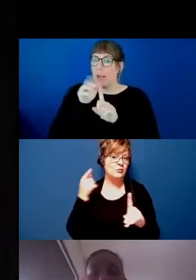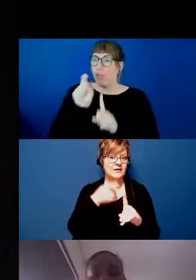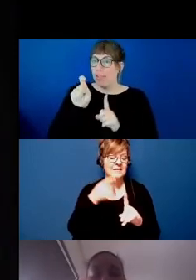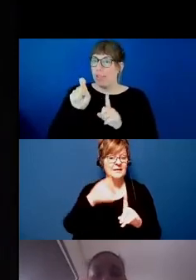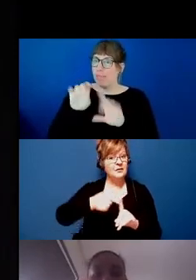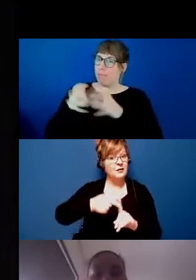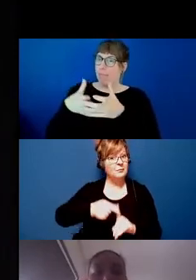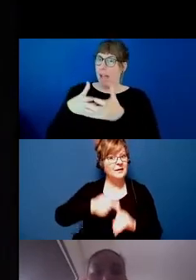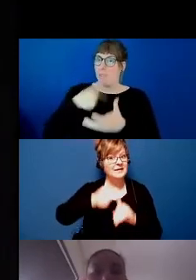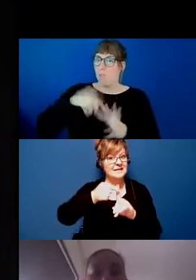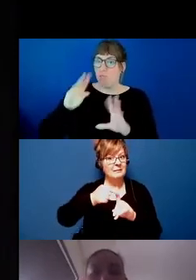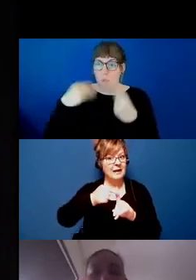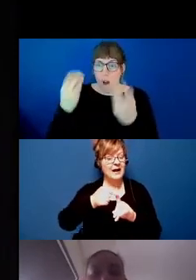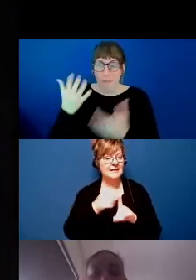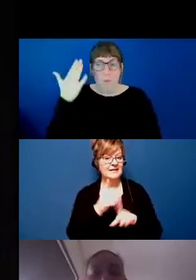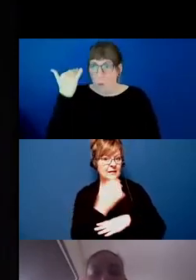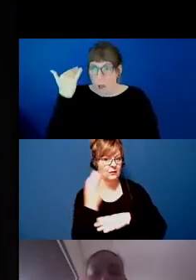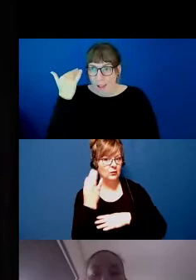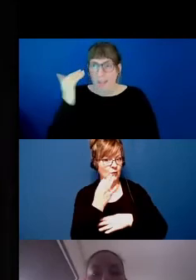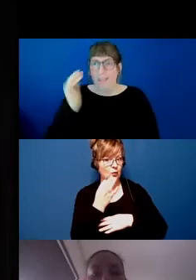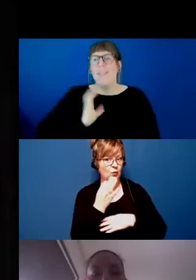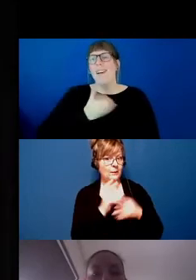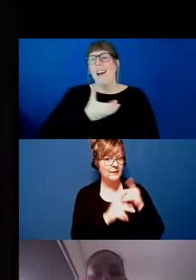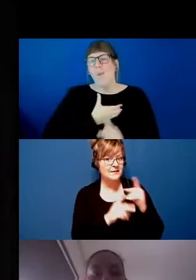is being able to